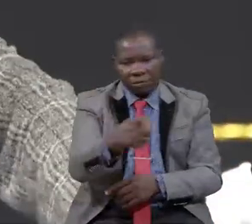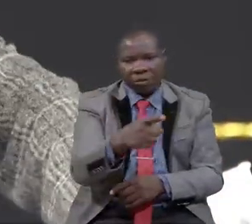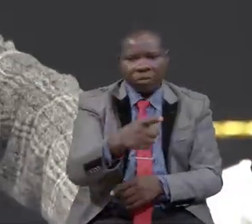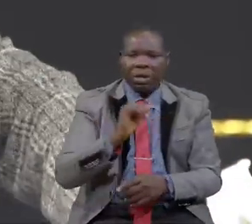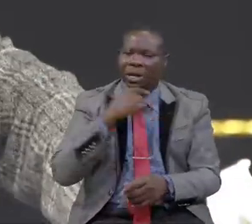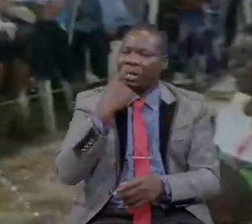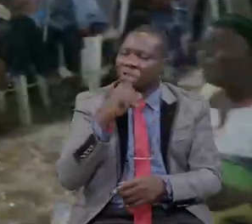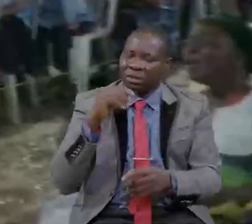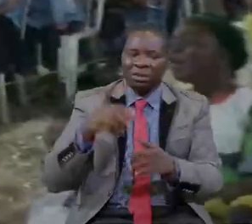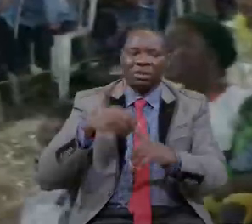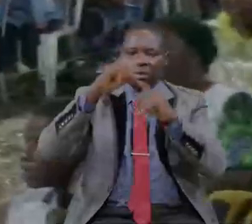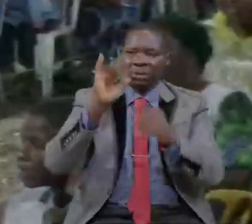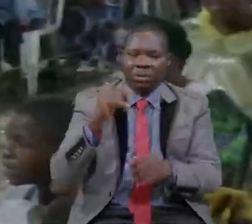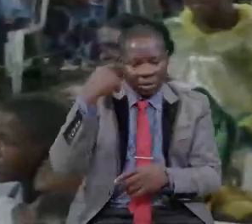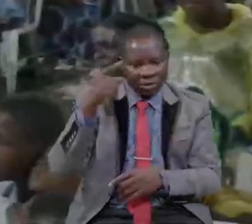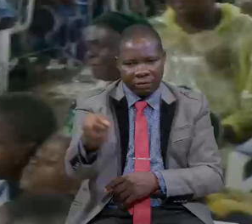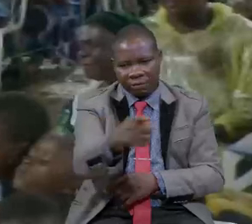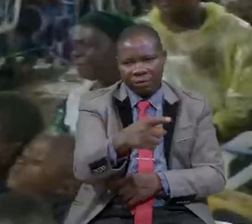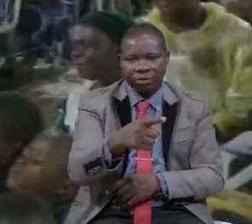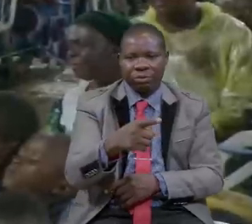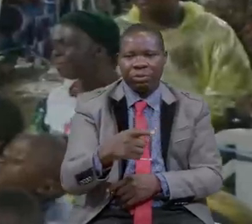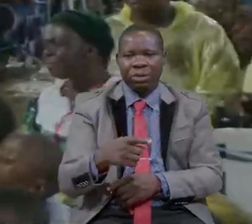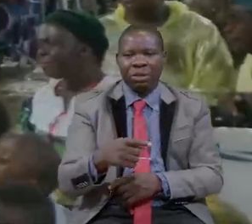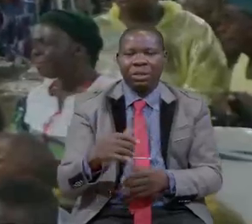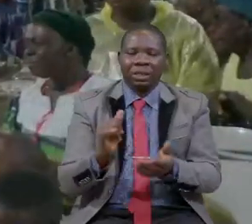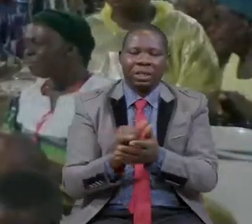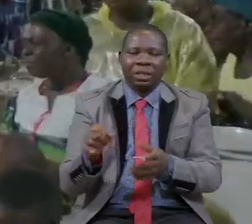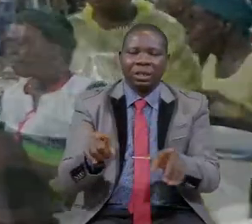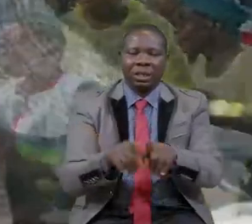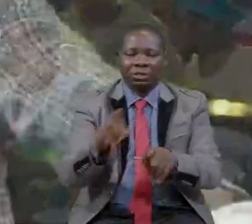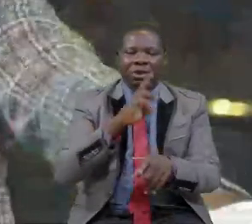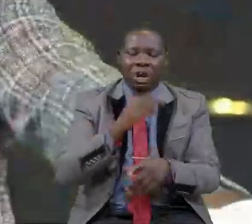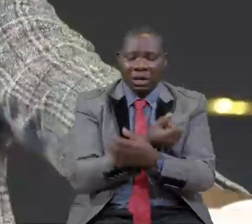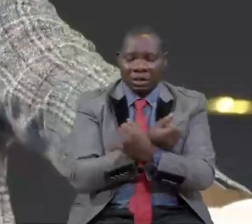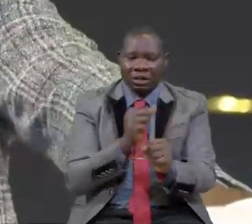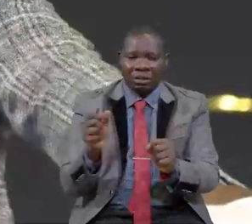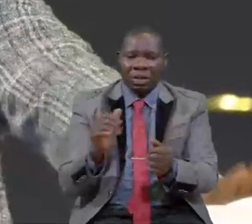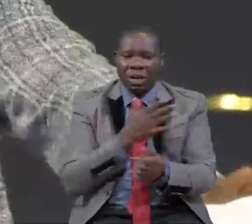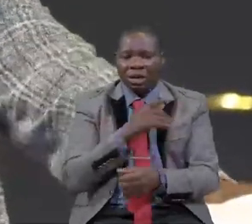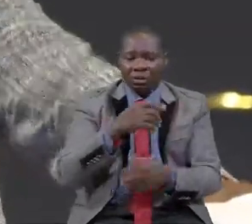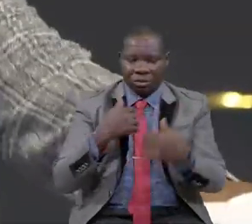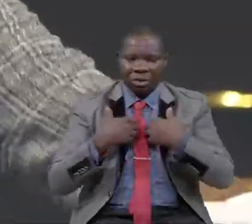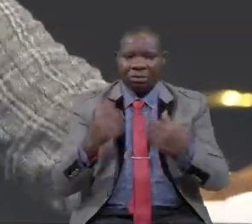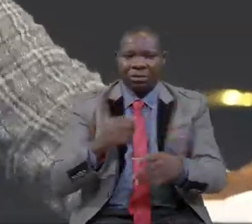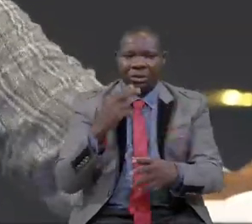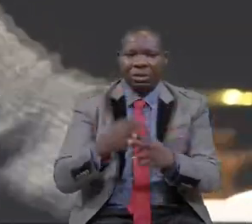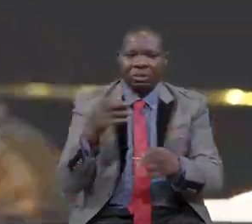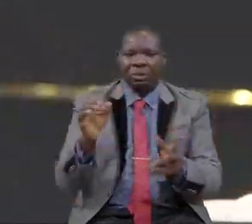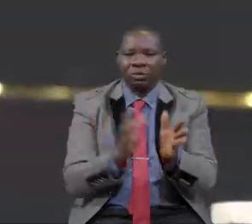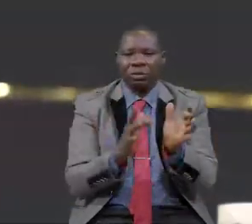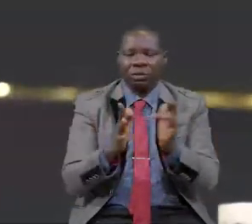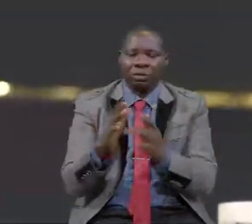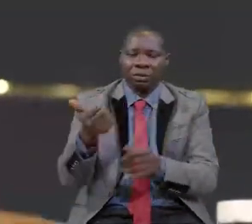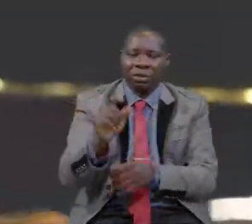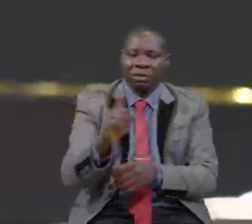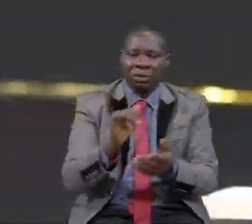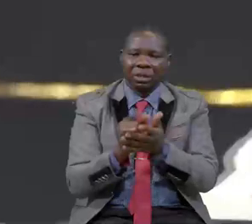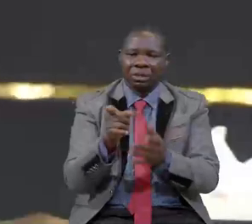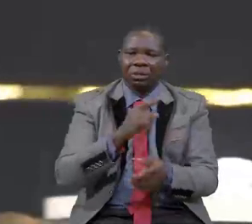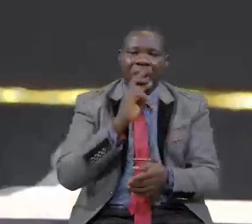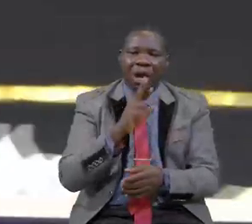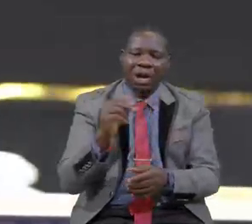specially for you. That as you are saved and you have the name of Jesus, anywhere you are, when the devil,